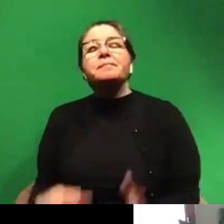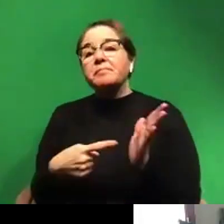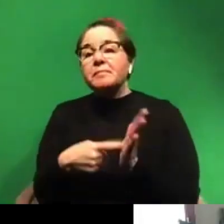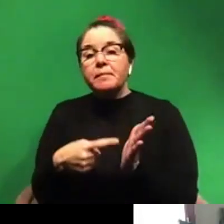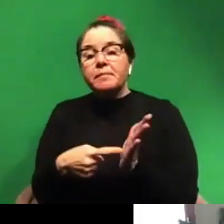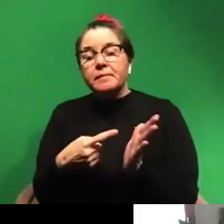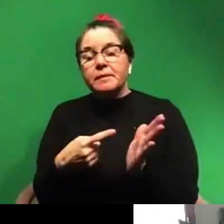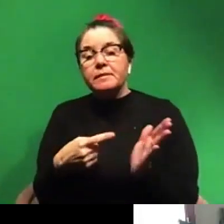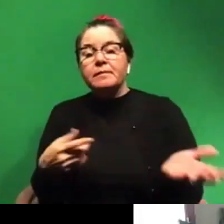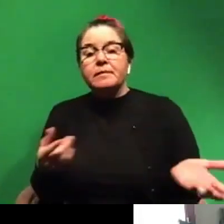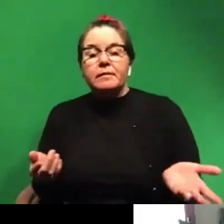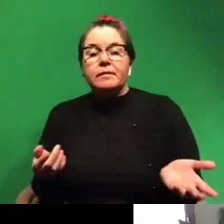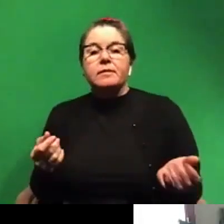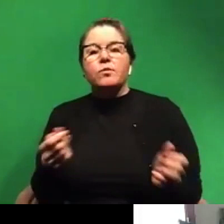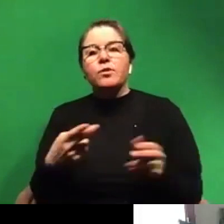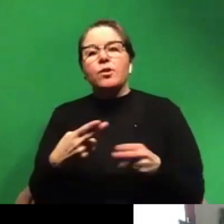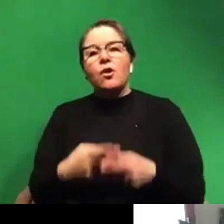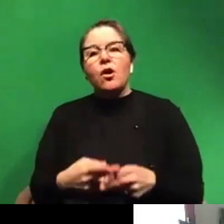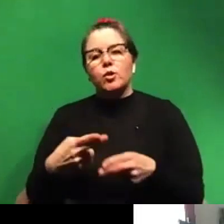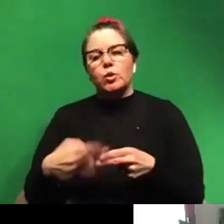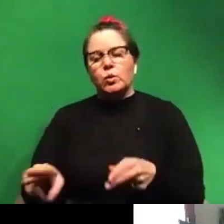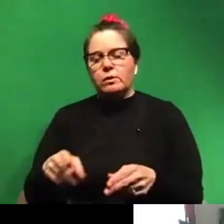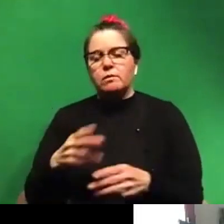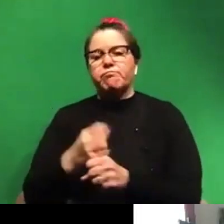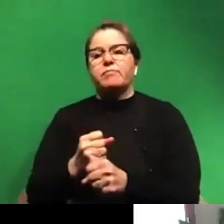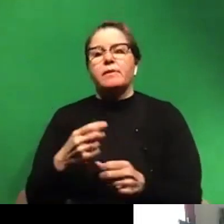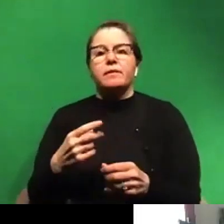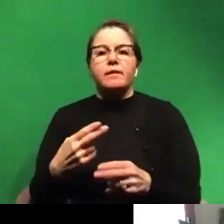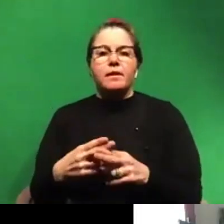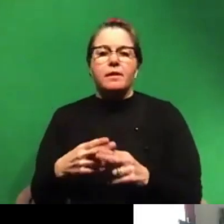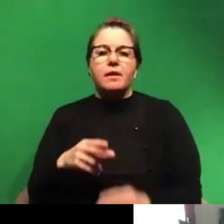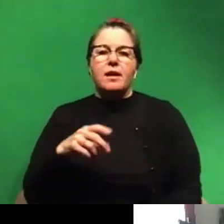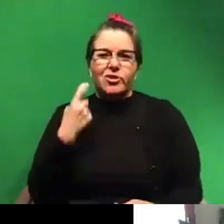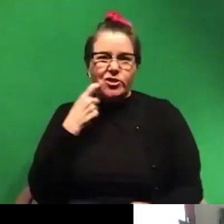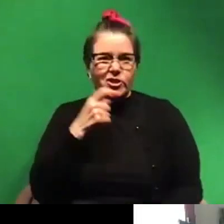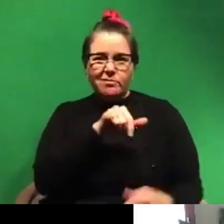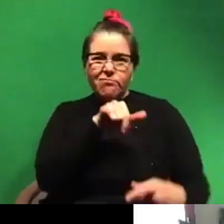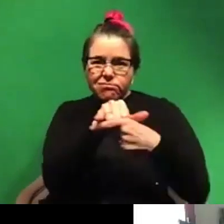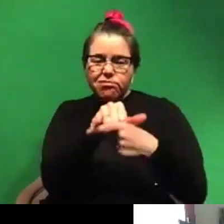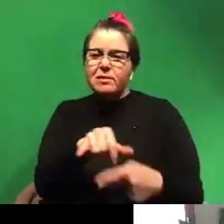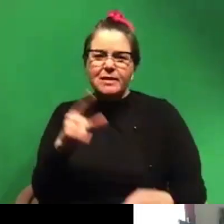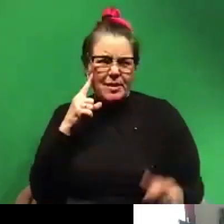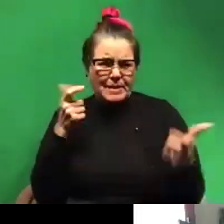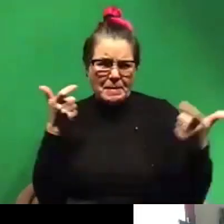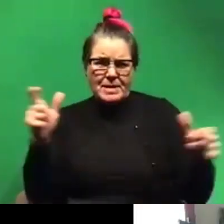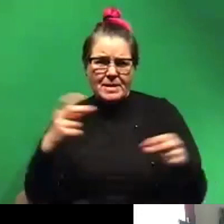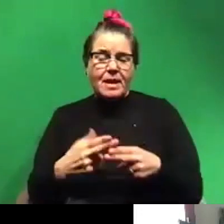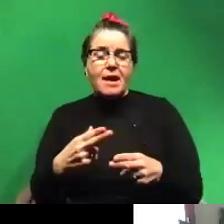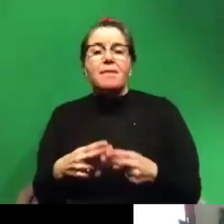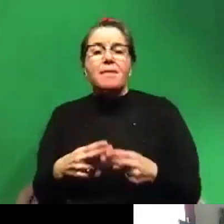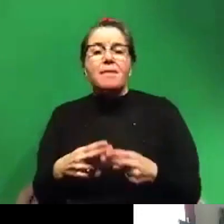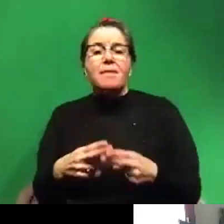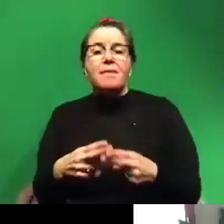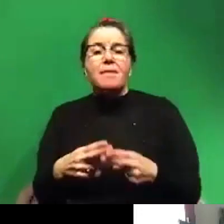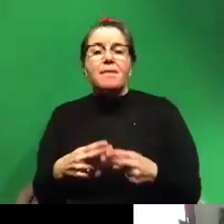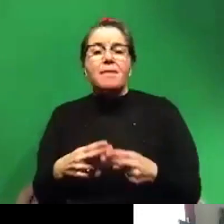sometimes we refer to them as short names. So like I just said Escherichia coli, and it sounds like a really big name, but when we talk about it in the lab, we